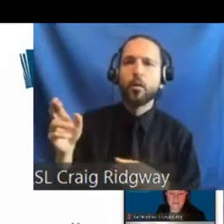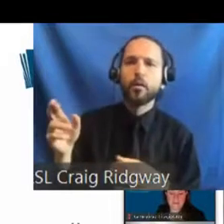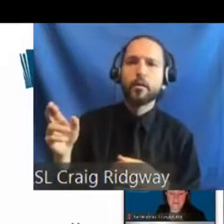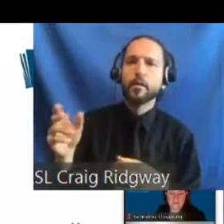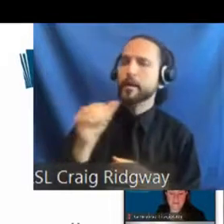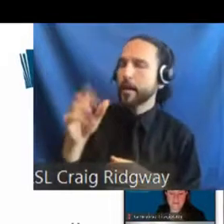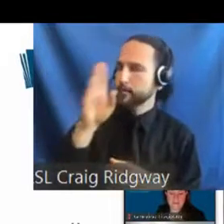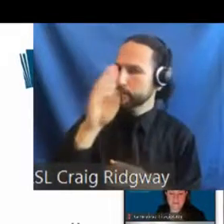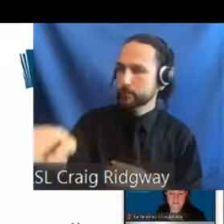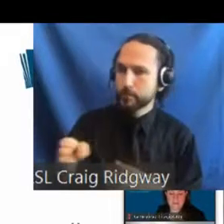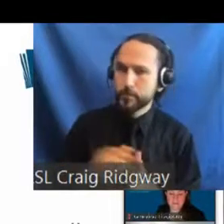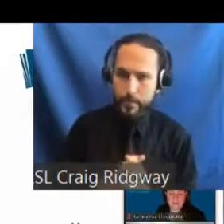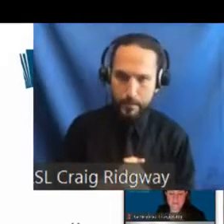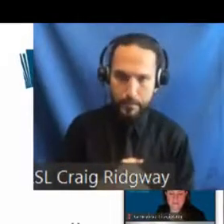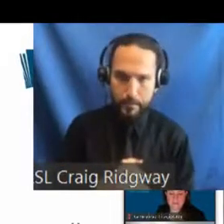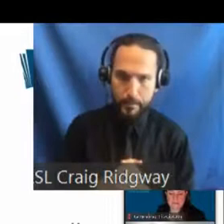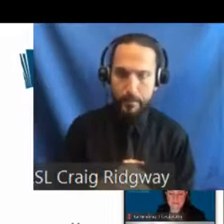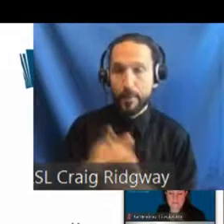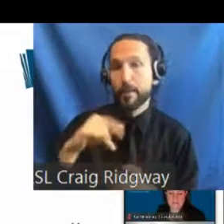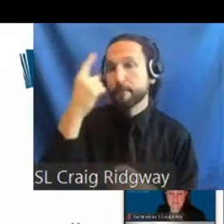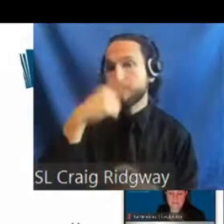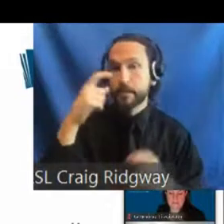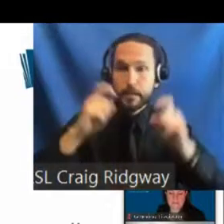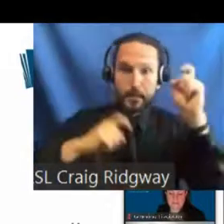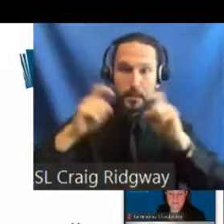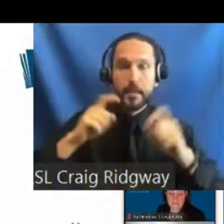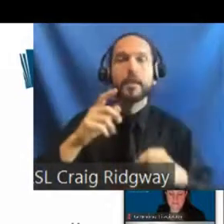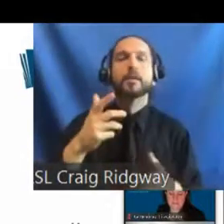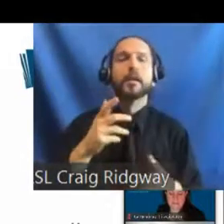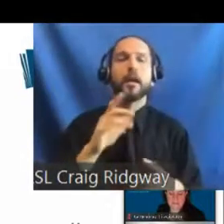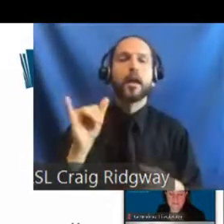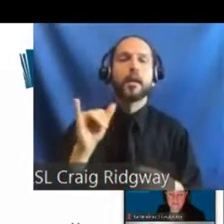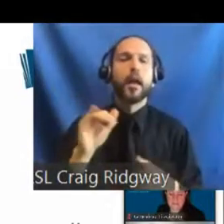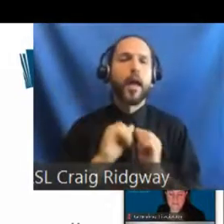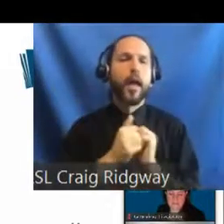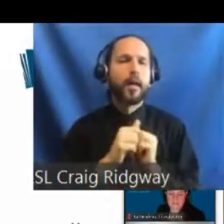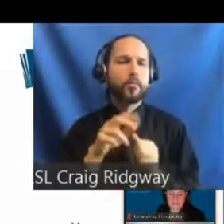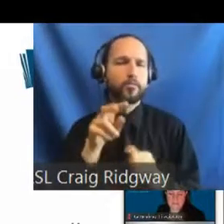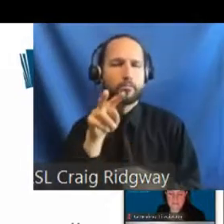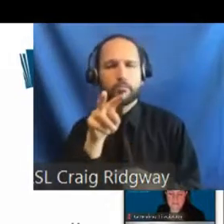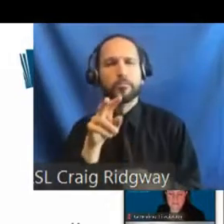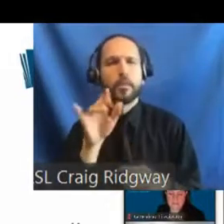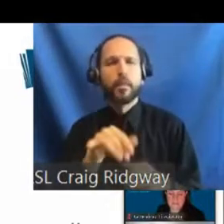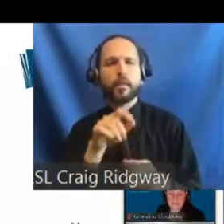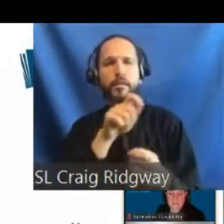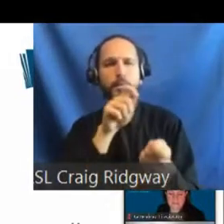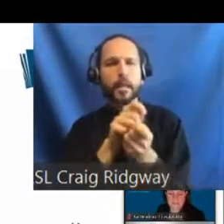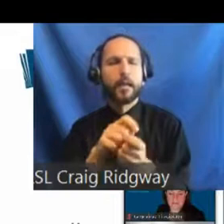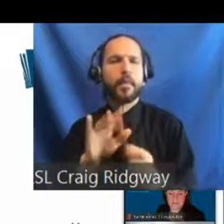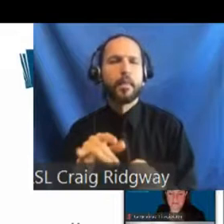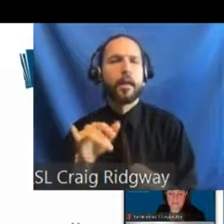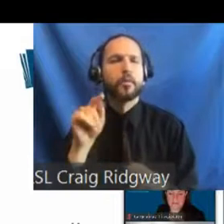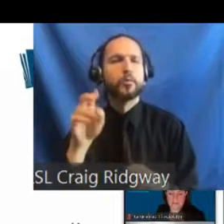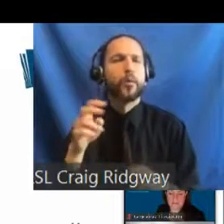directly stated, facial expressions and tone of voice. They also may need support clearly